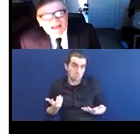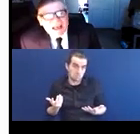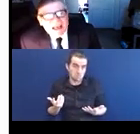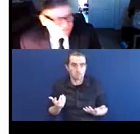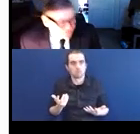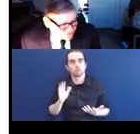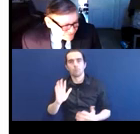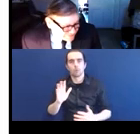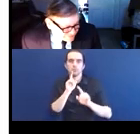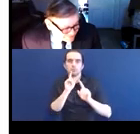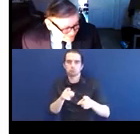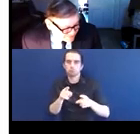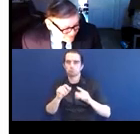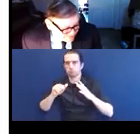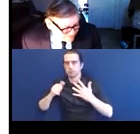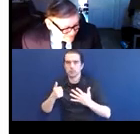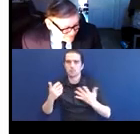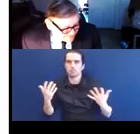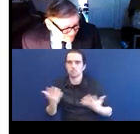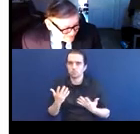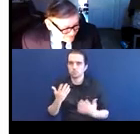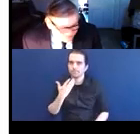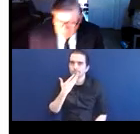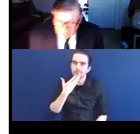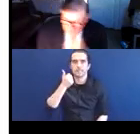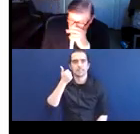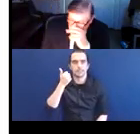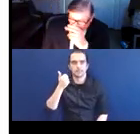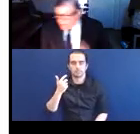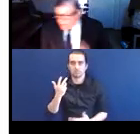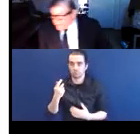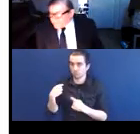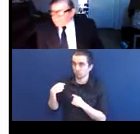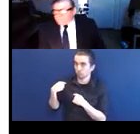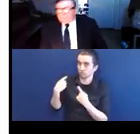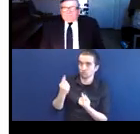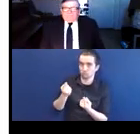actually happen? You need to give some time now. Yeah.